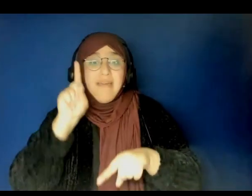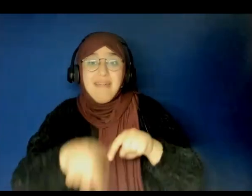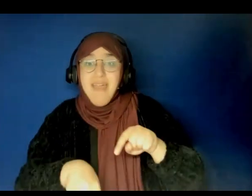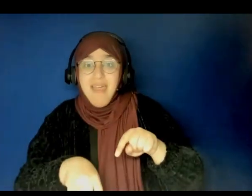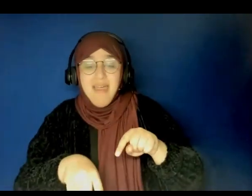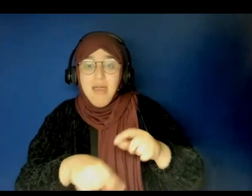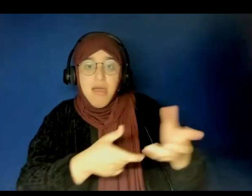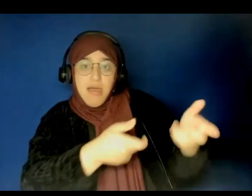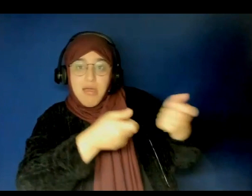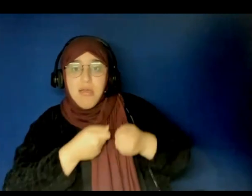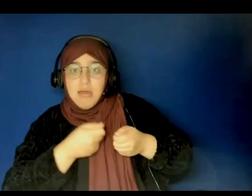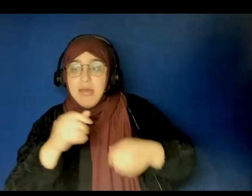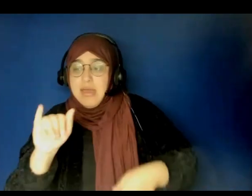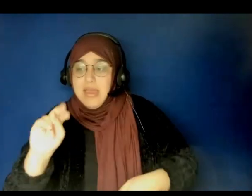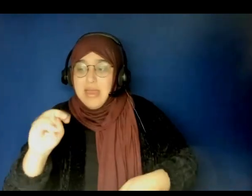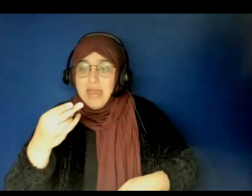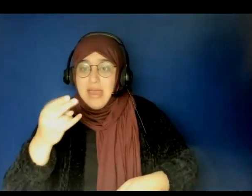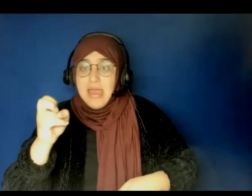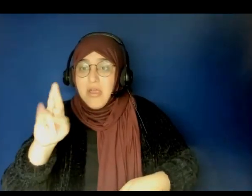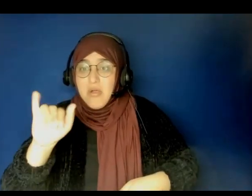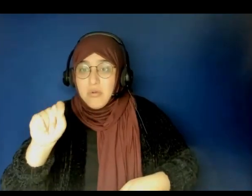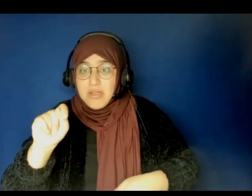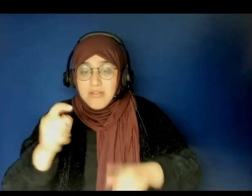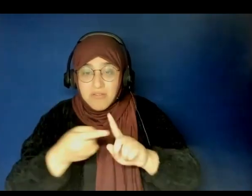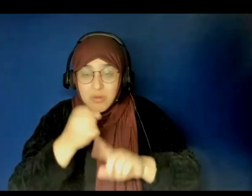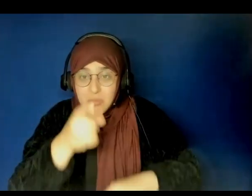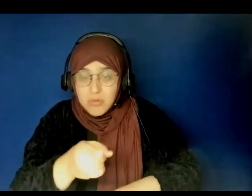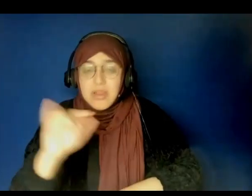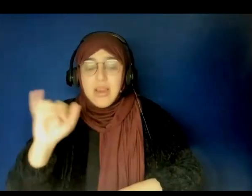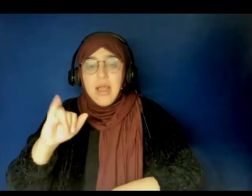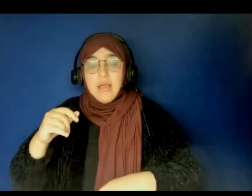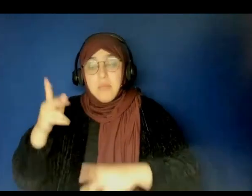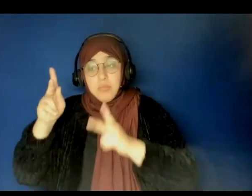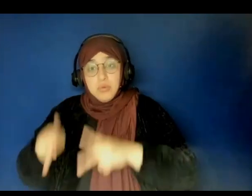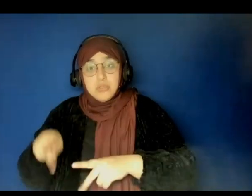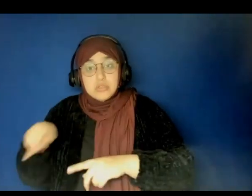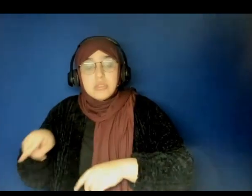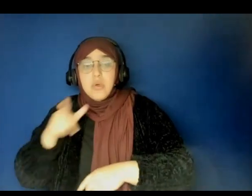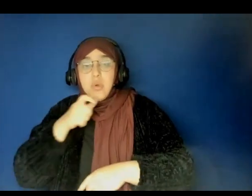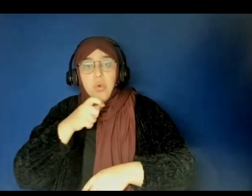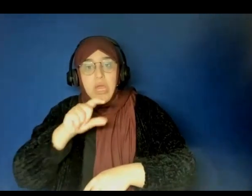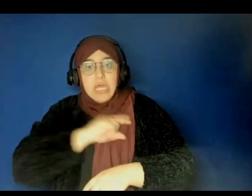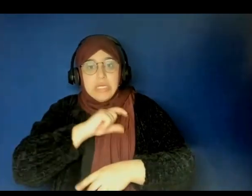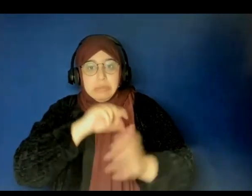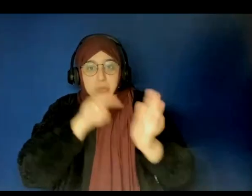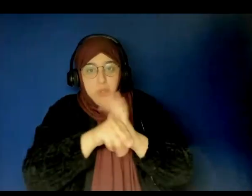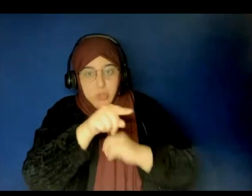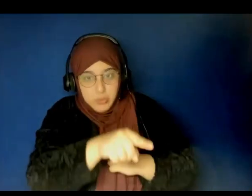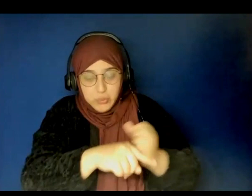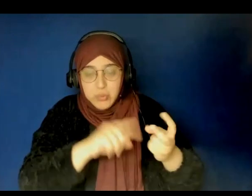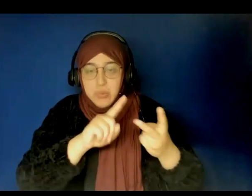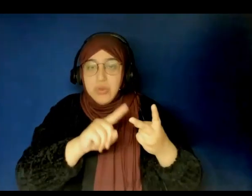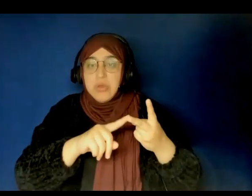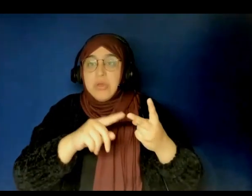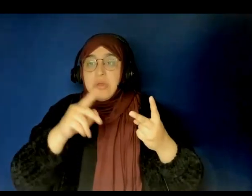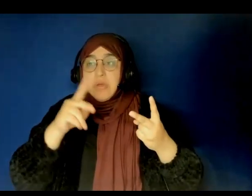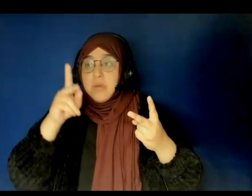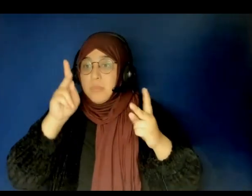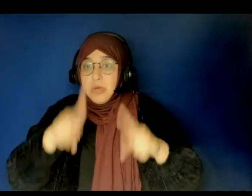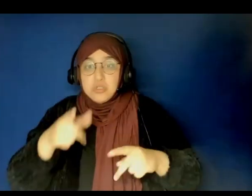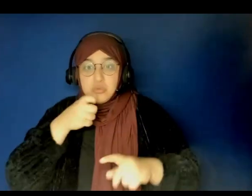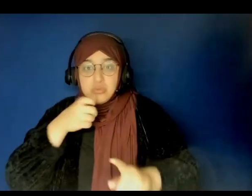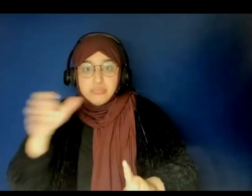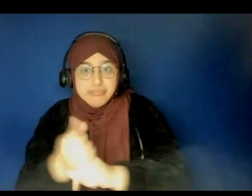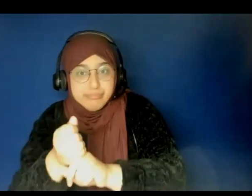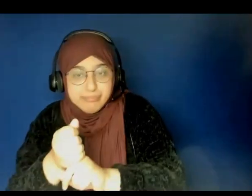who's guilty of murdering you, a person who is captive or enslaved by someone else, as that money would be used by their captor,